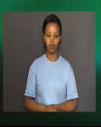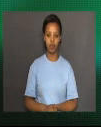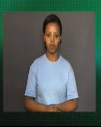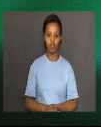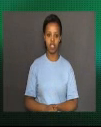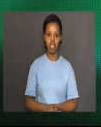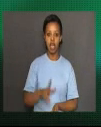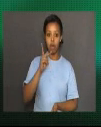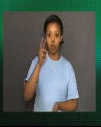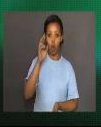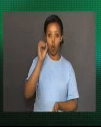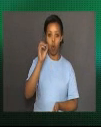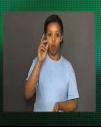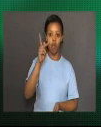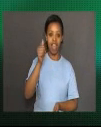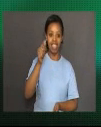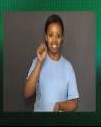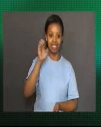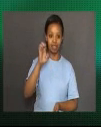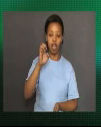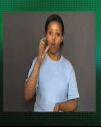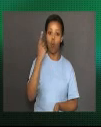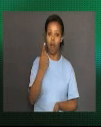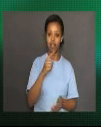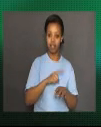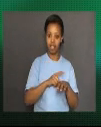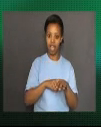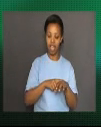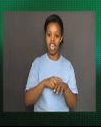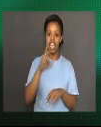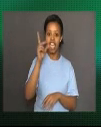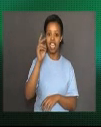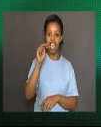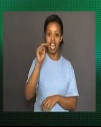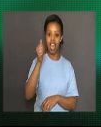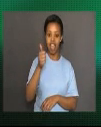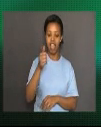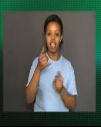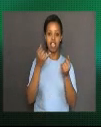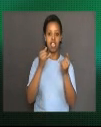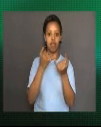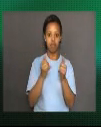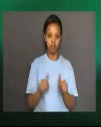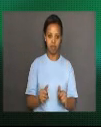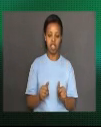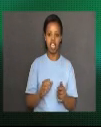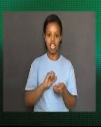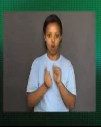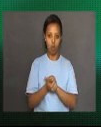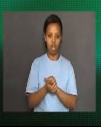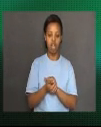During prophase I, a segment of DNA is exchanged between